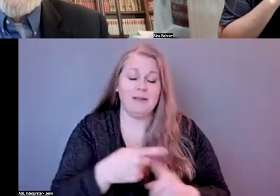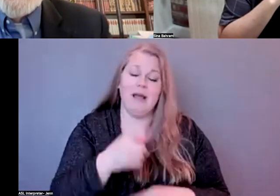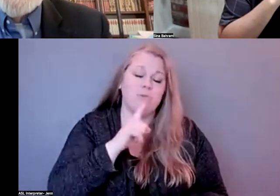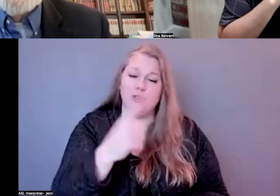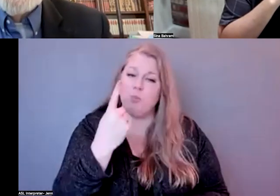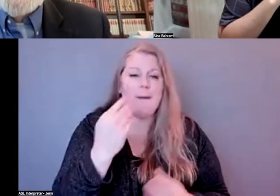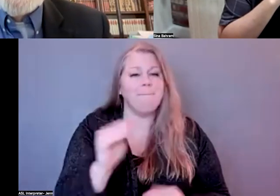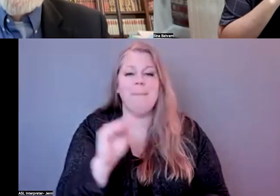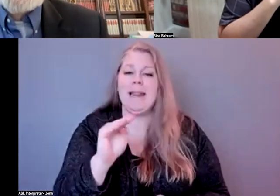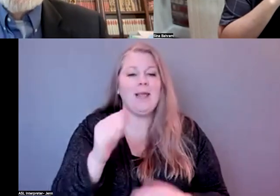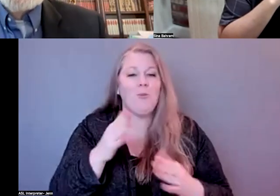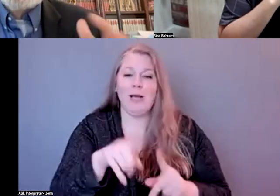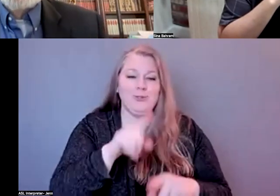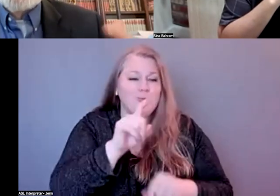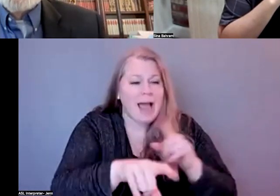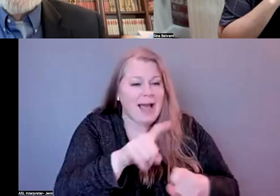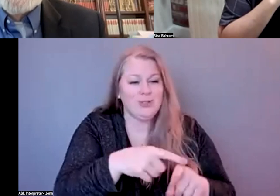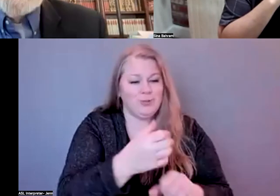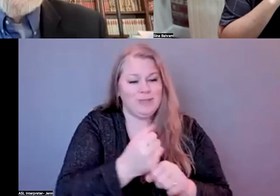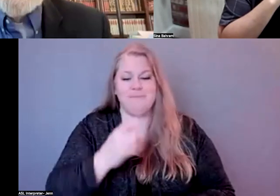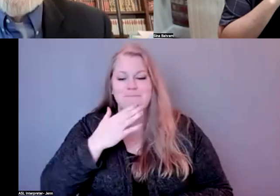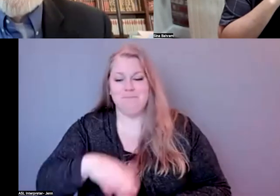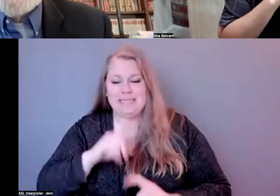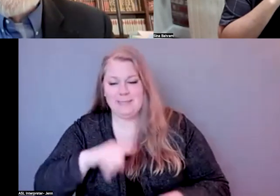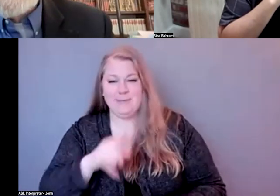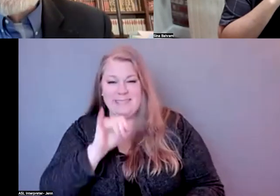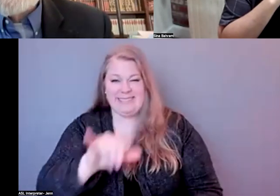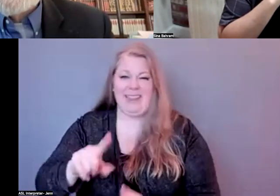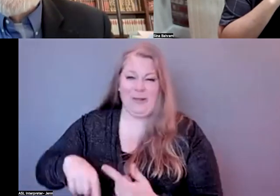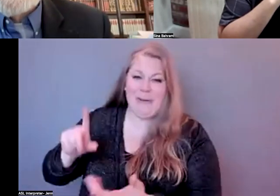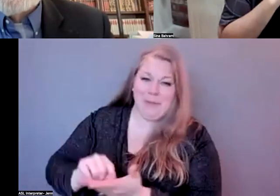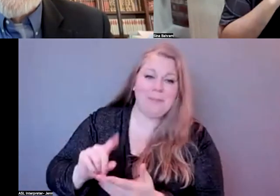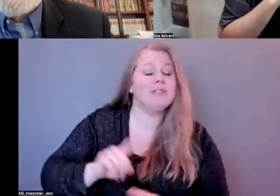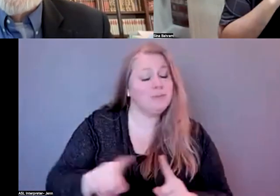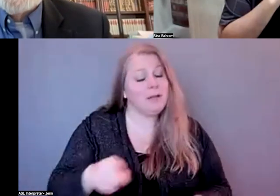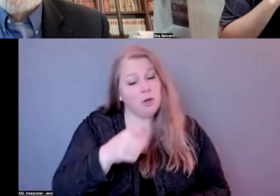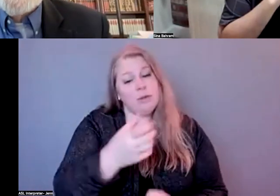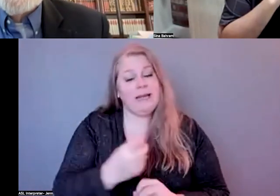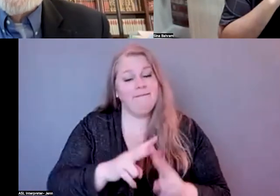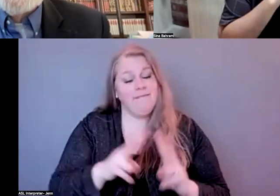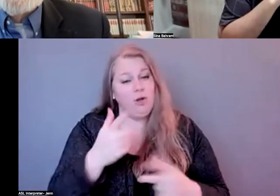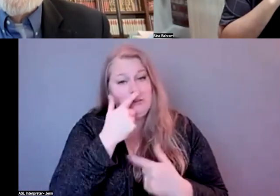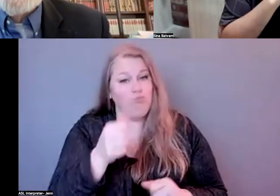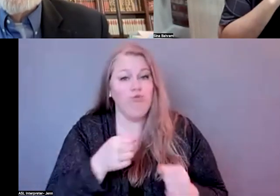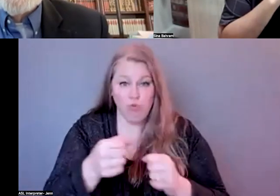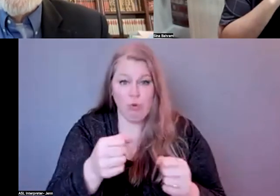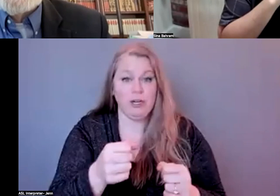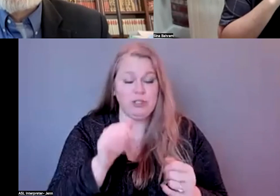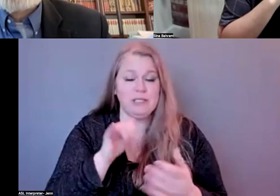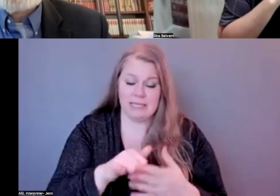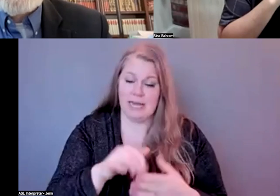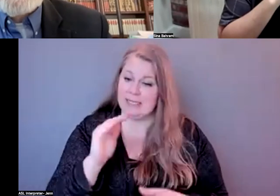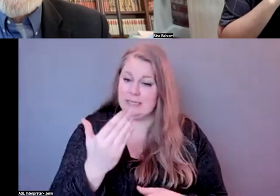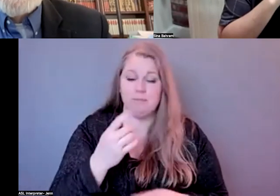get bad answers, and that's the ones that all get published. But there's a lot of other very interesting strategies that work very